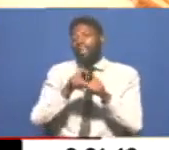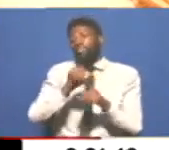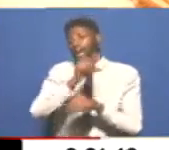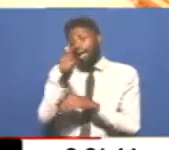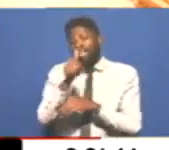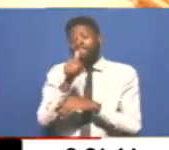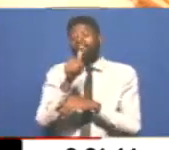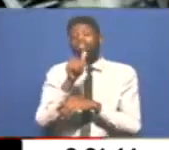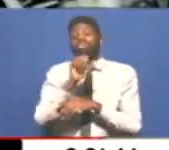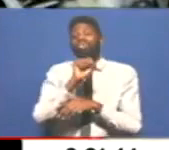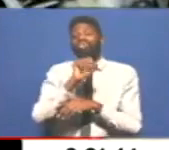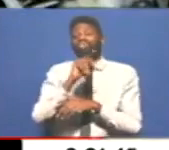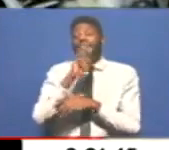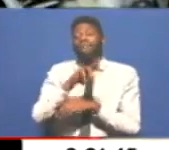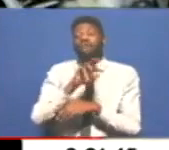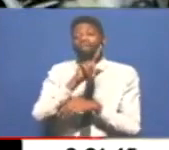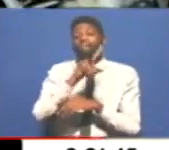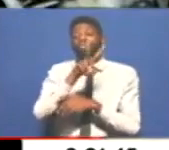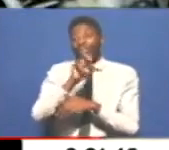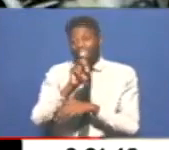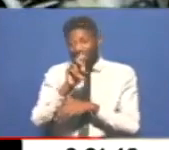is 200,000.